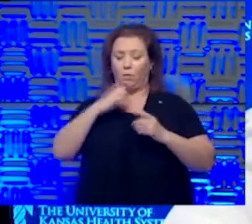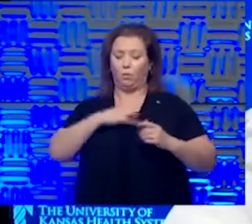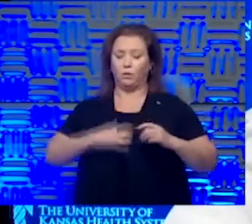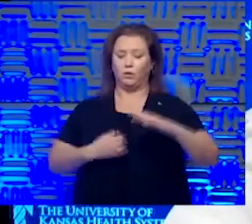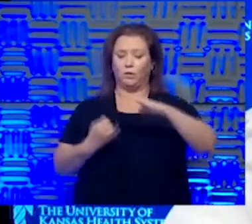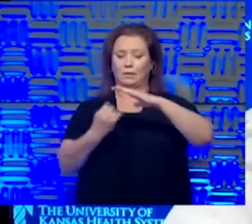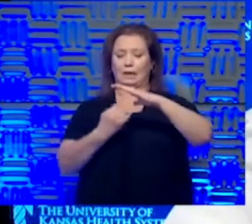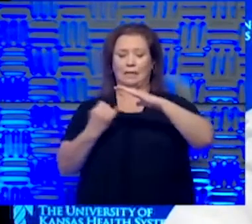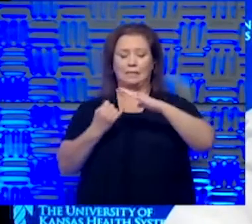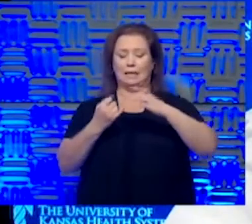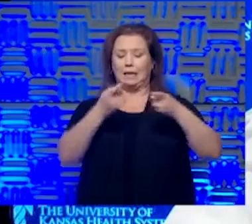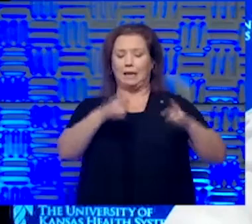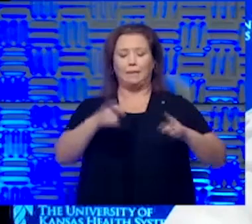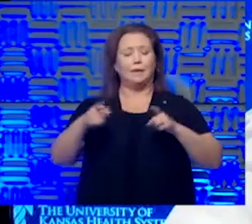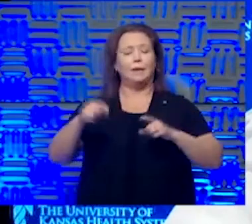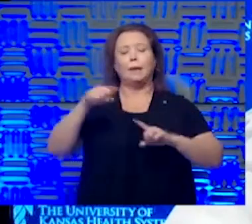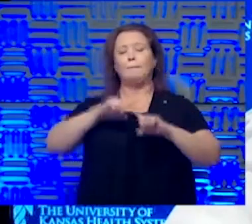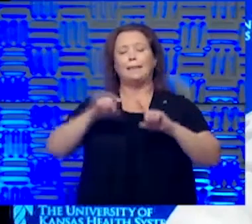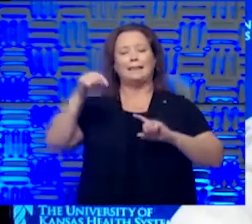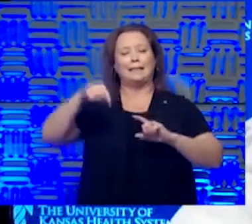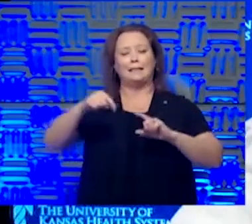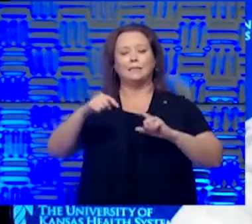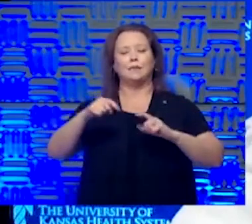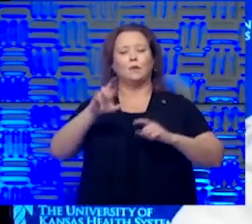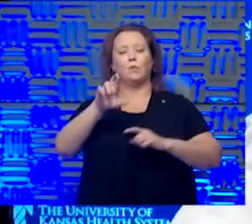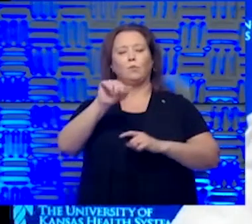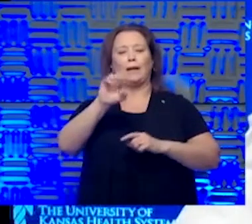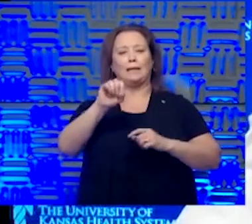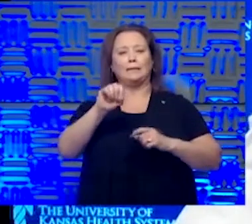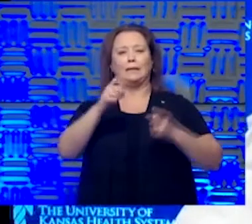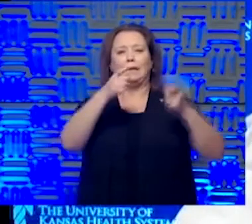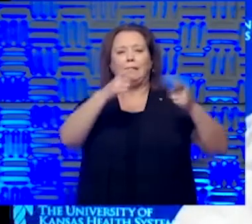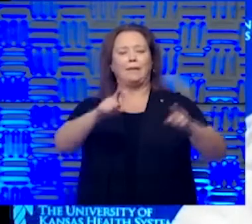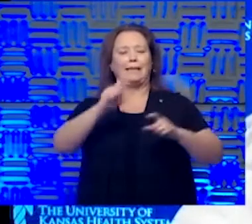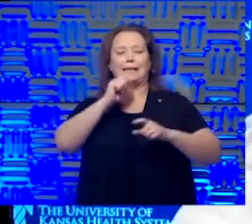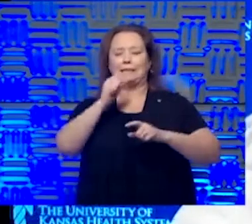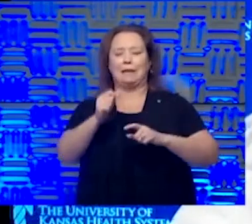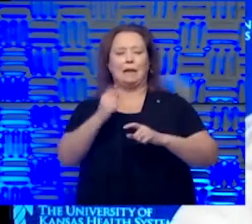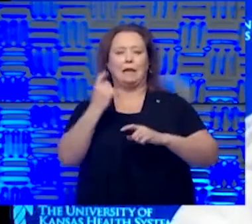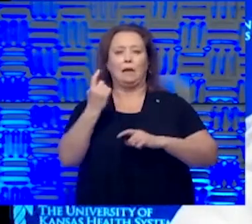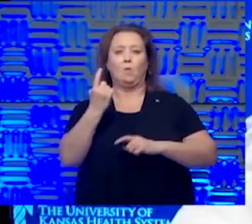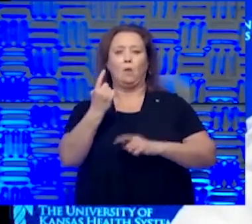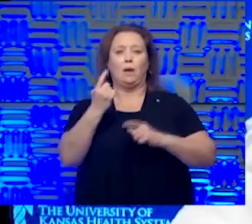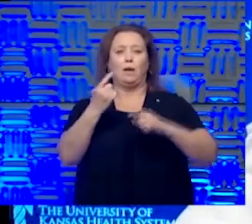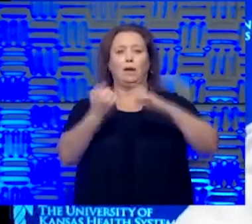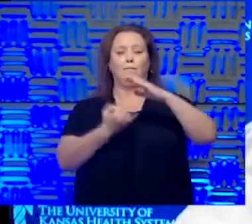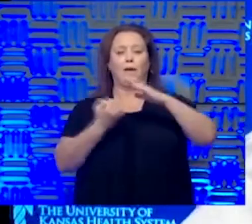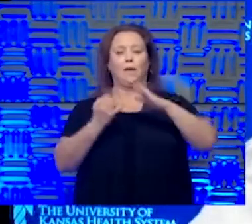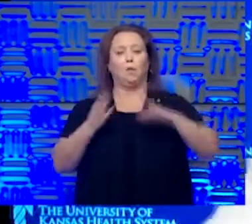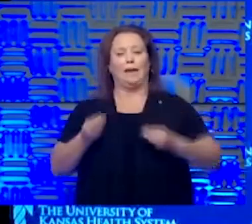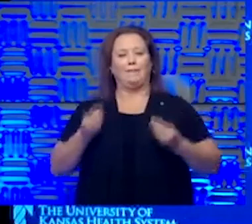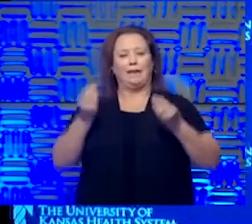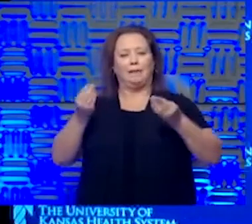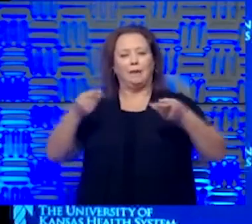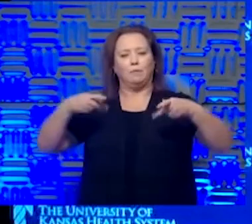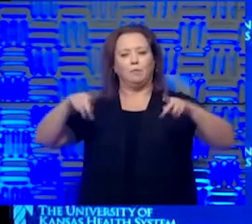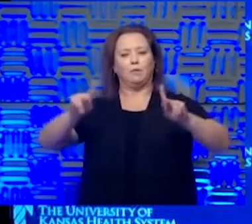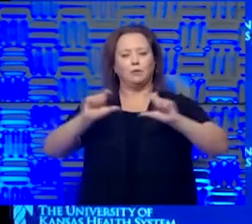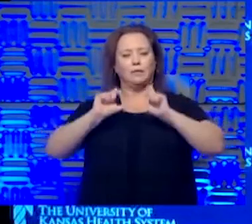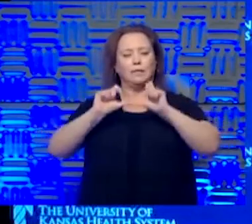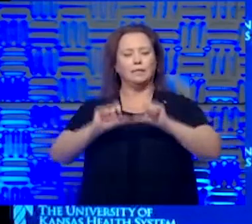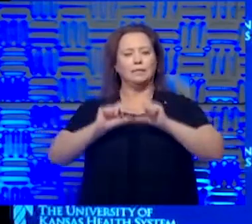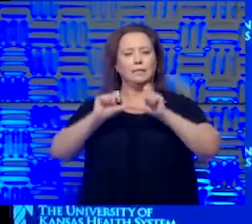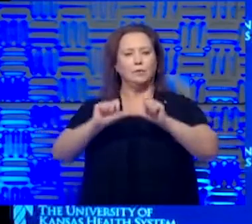racial intolerance is not isolated and continues to occur because as a society, we have given it permission to do